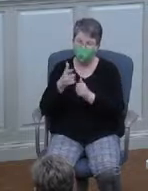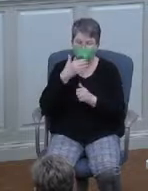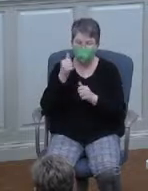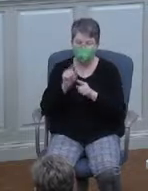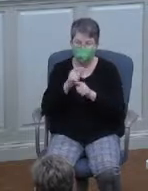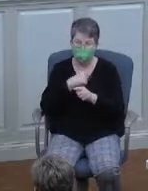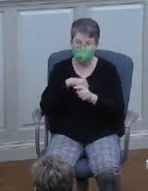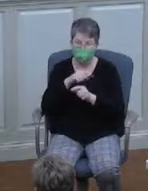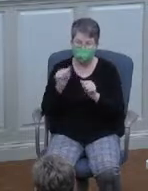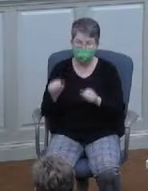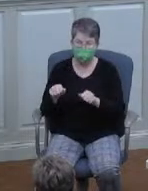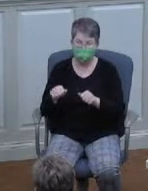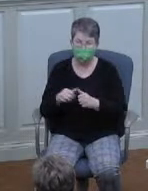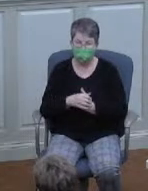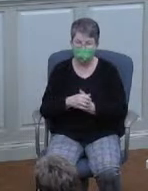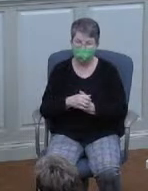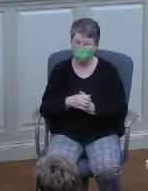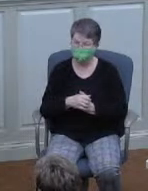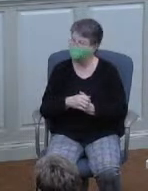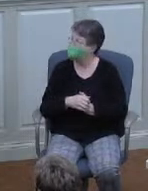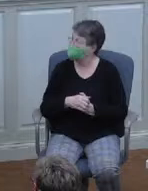So